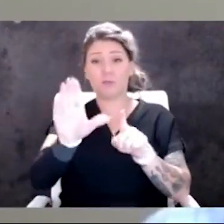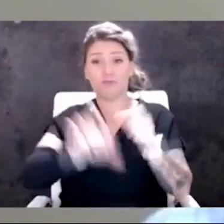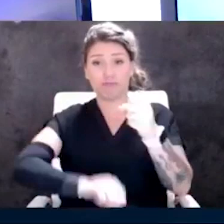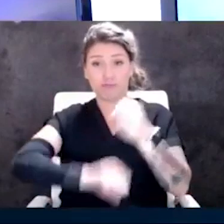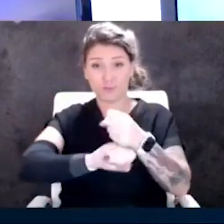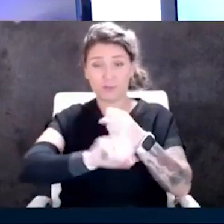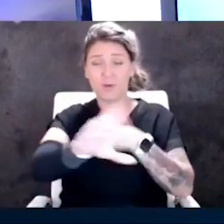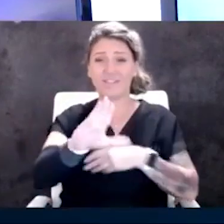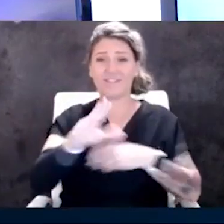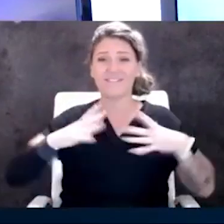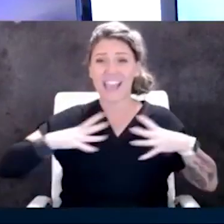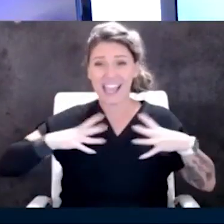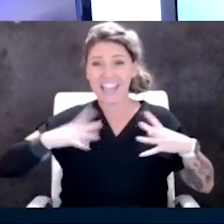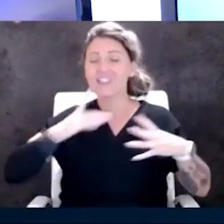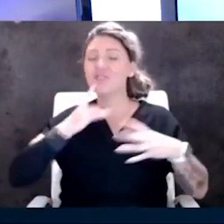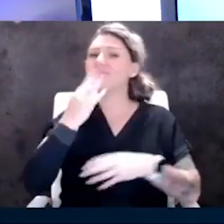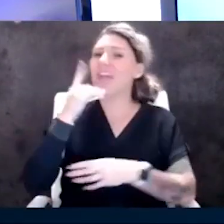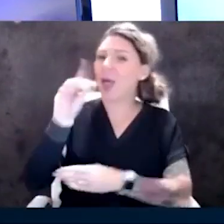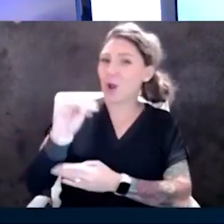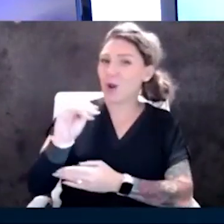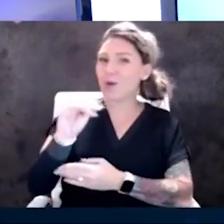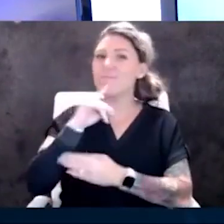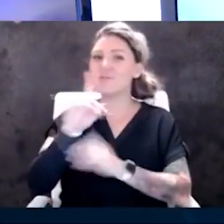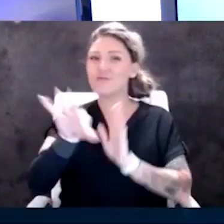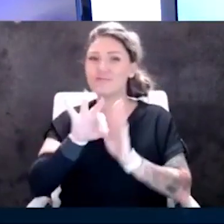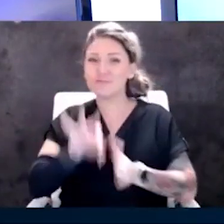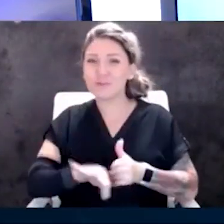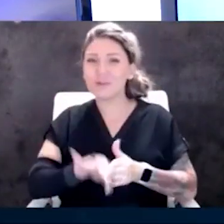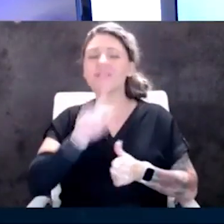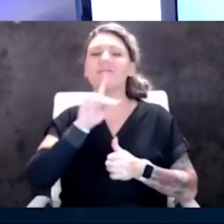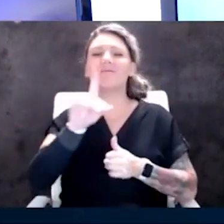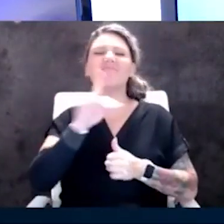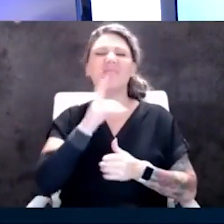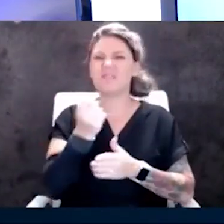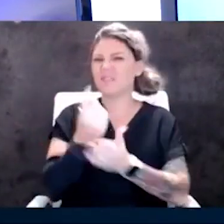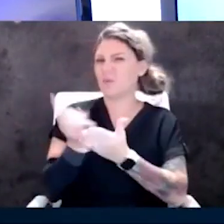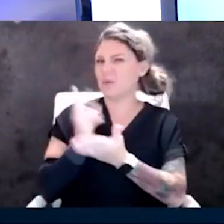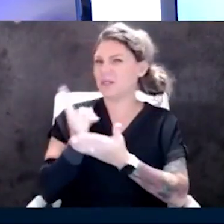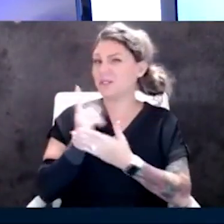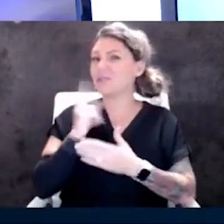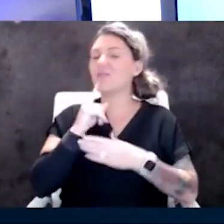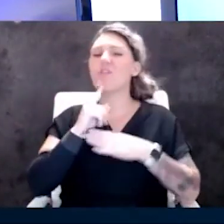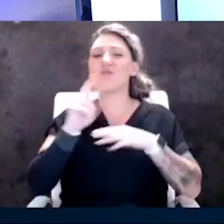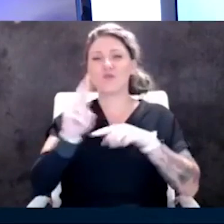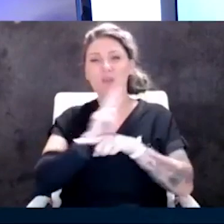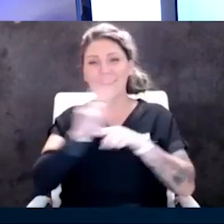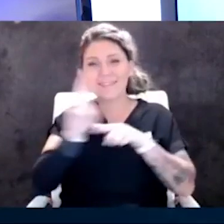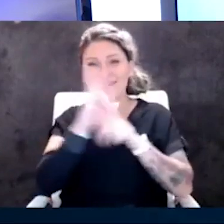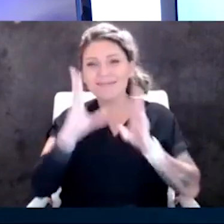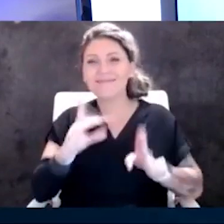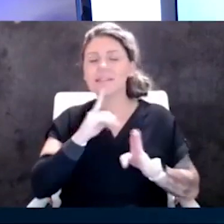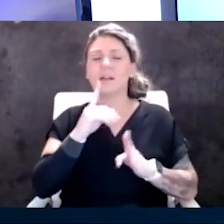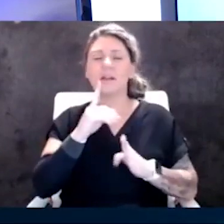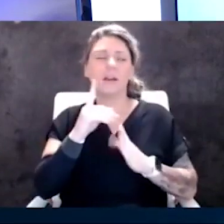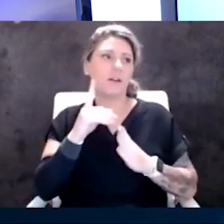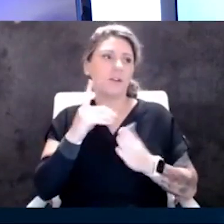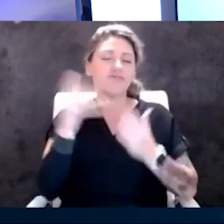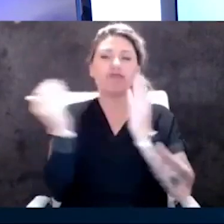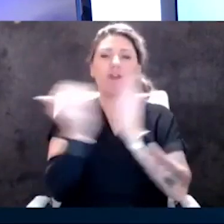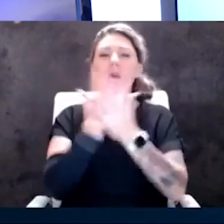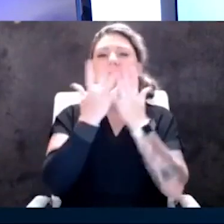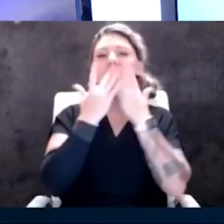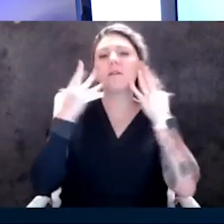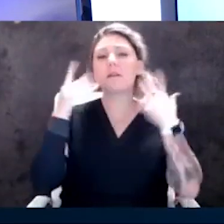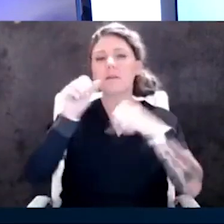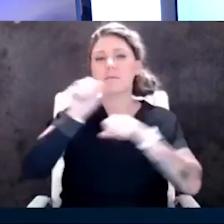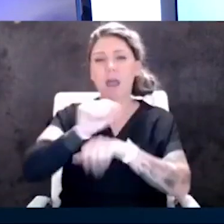was actually in Colorado 2 weeks ago with a mini residency reunion, and it was great to be in fresh mountain air and to be